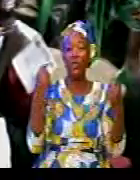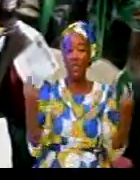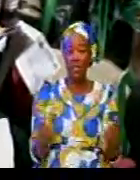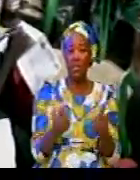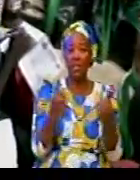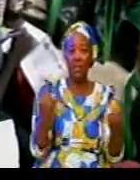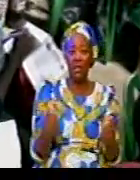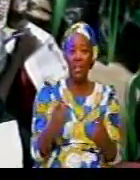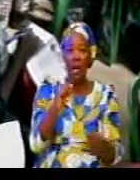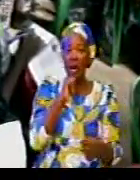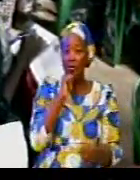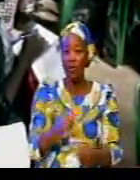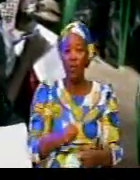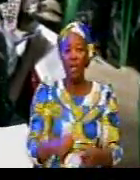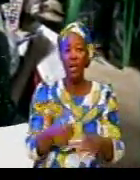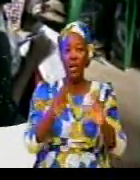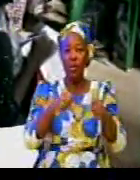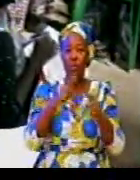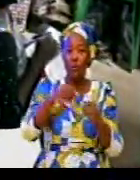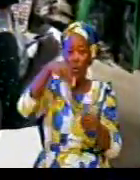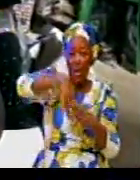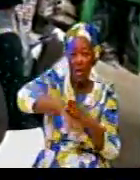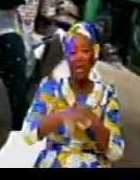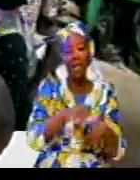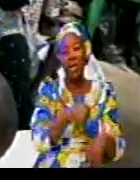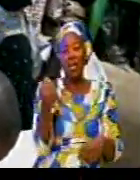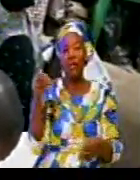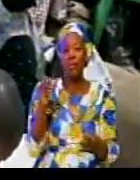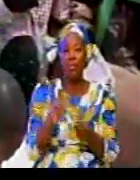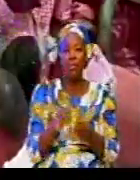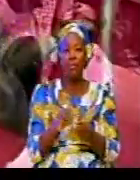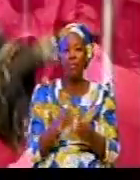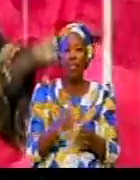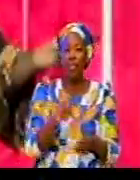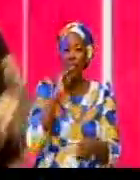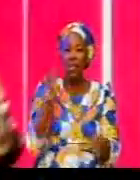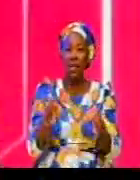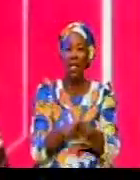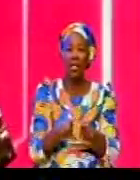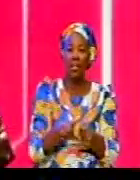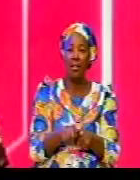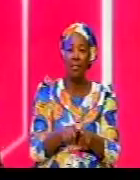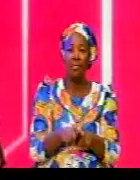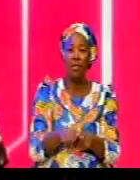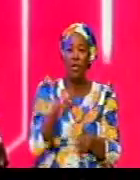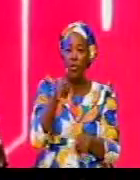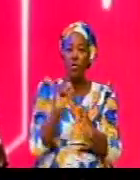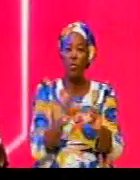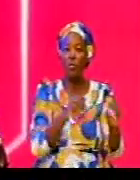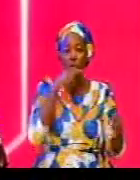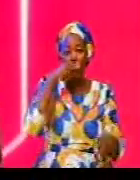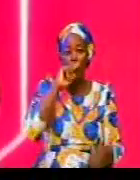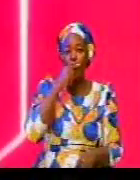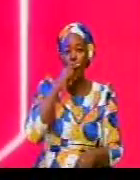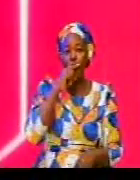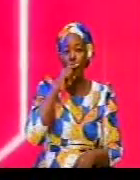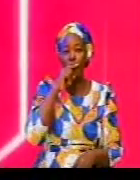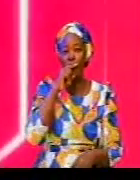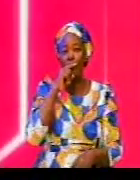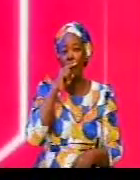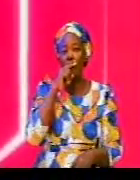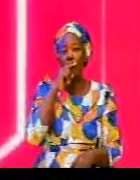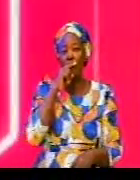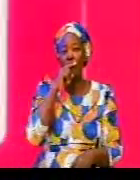And those mosquitoes of sin, they are not able to penetrate anymore. It's